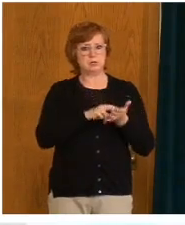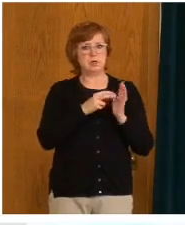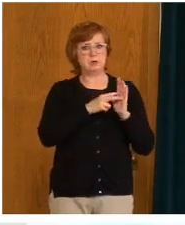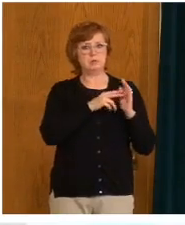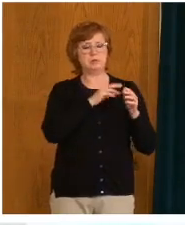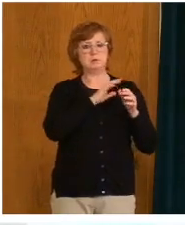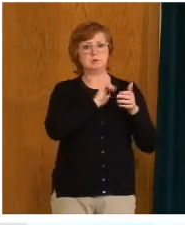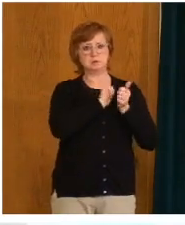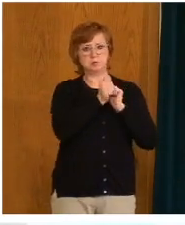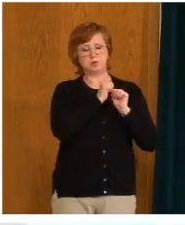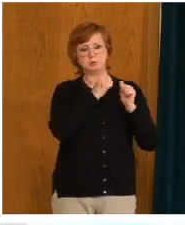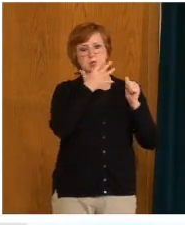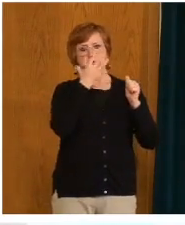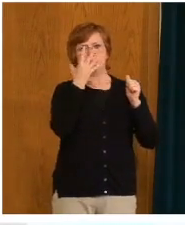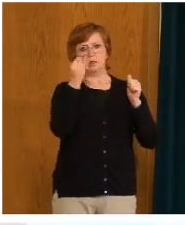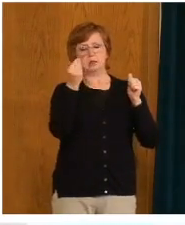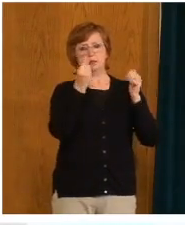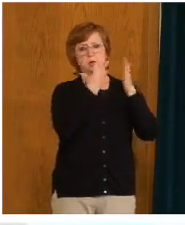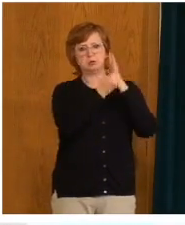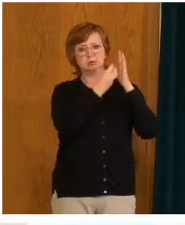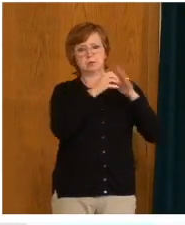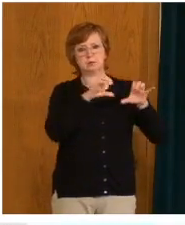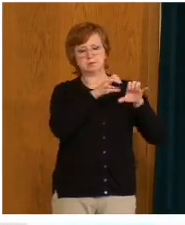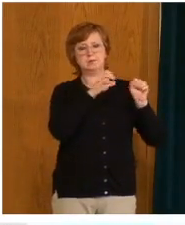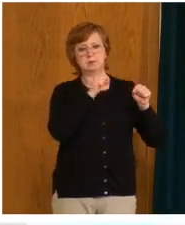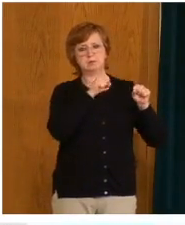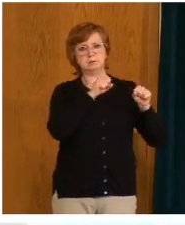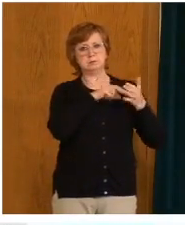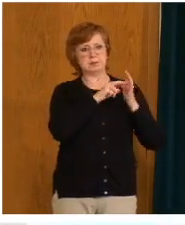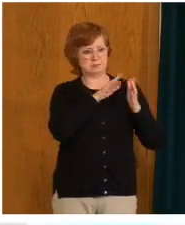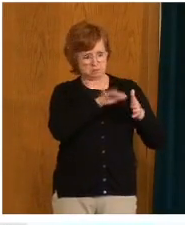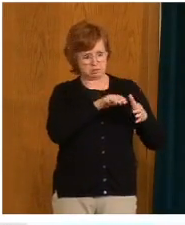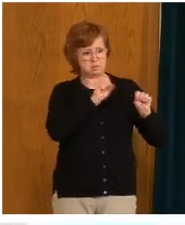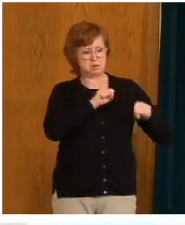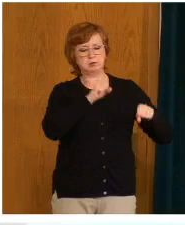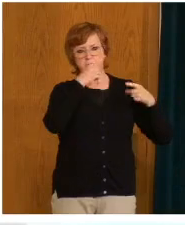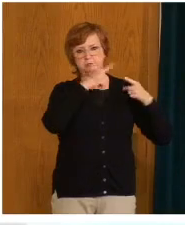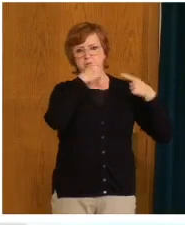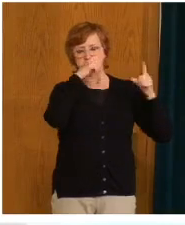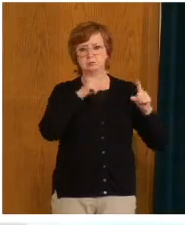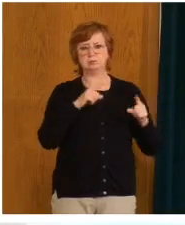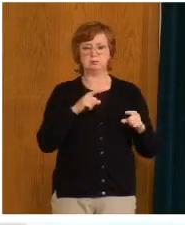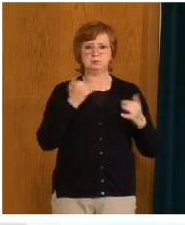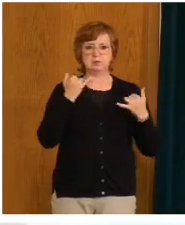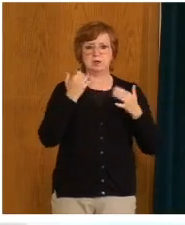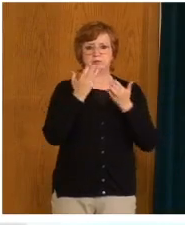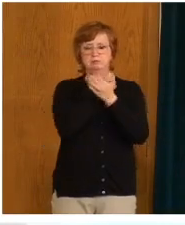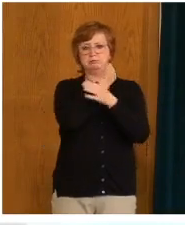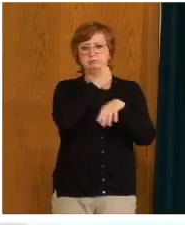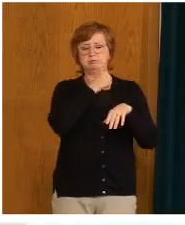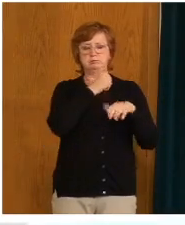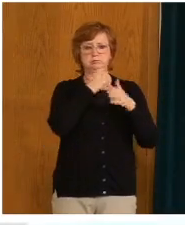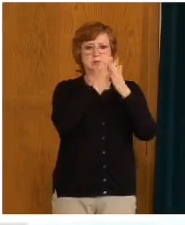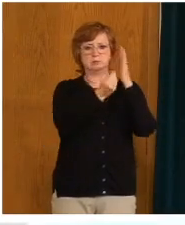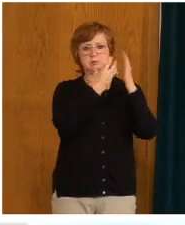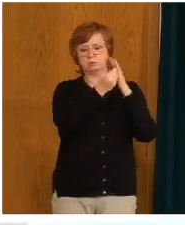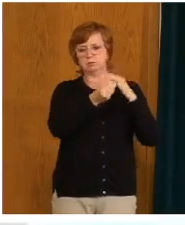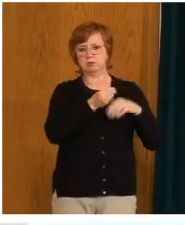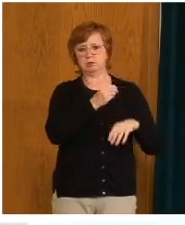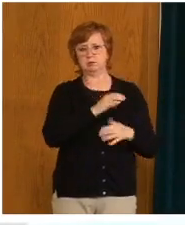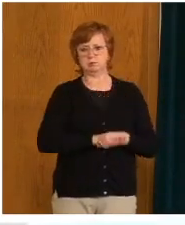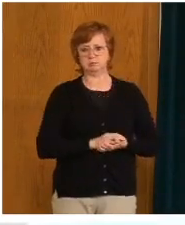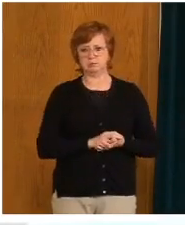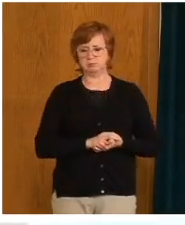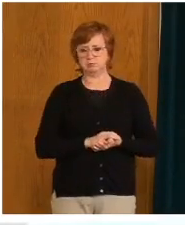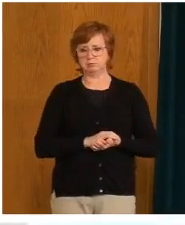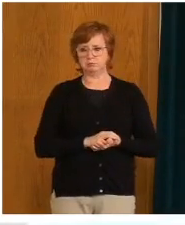becomes possible and encouraged. It's a great time to be outdoors. But obviously all the other things for the